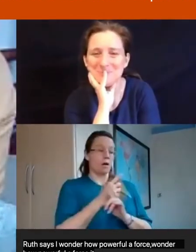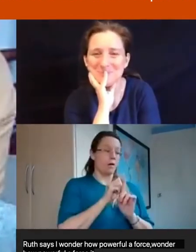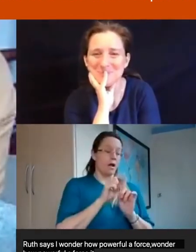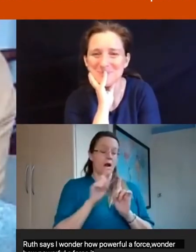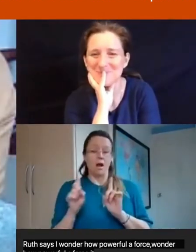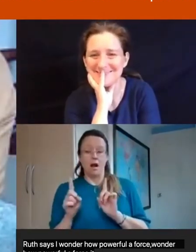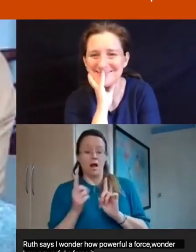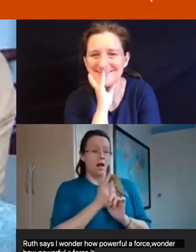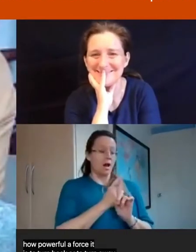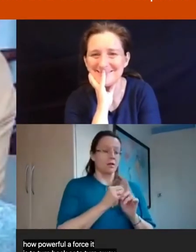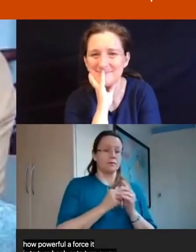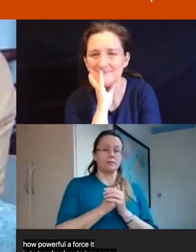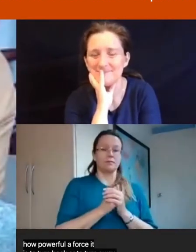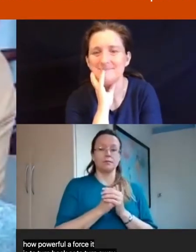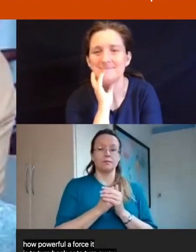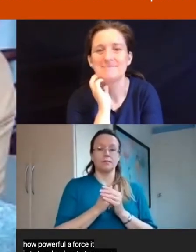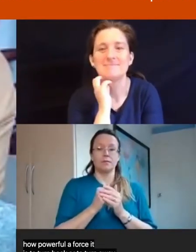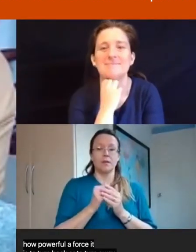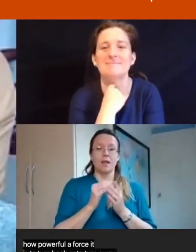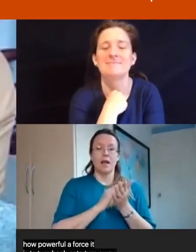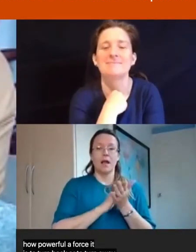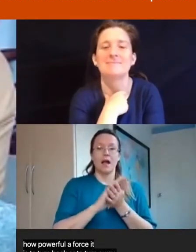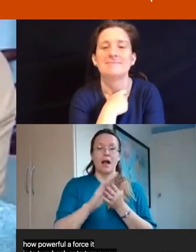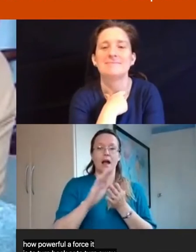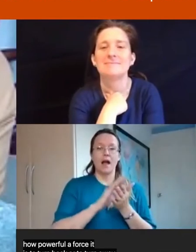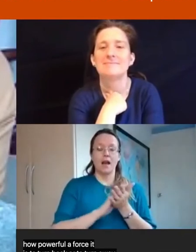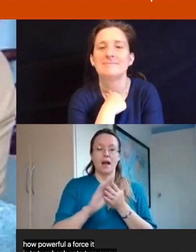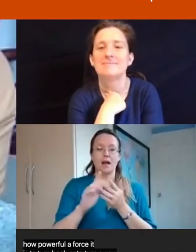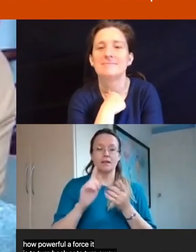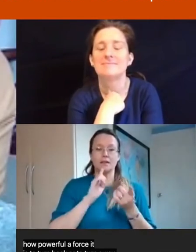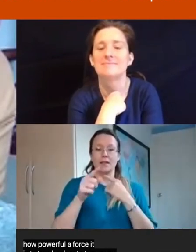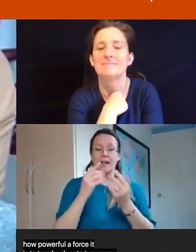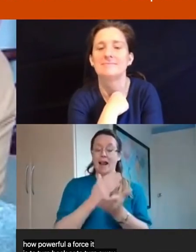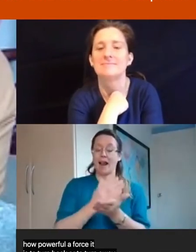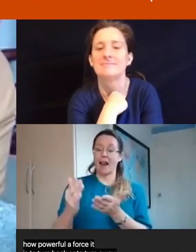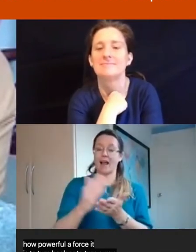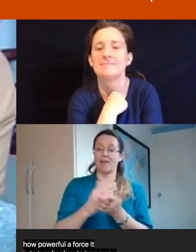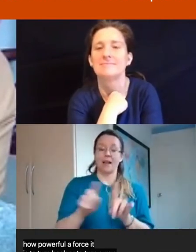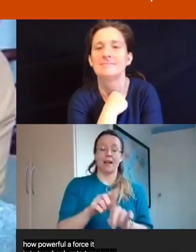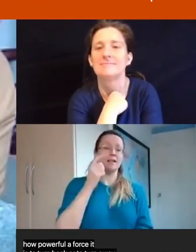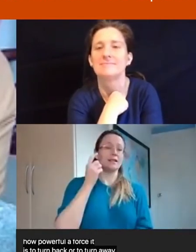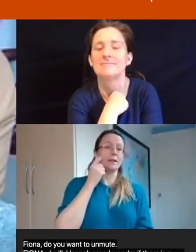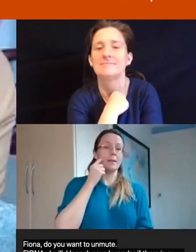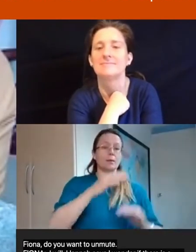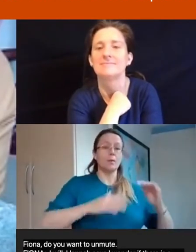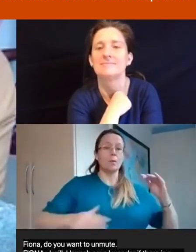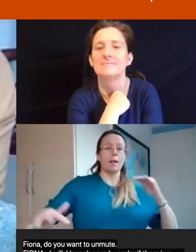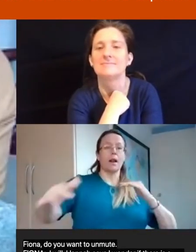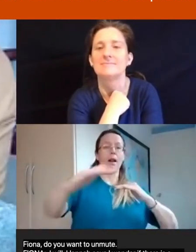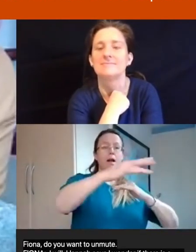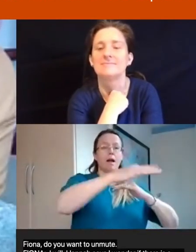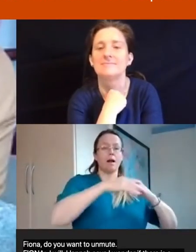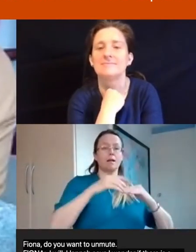will. Hannah says, I wonder if there is a clarity and simplicity in the wilderness that makes the